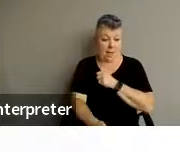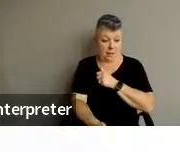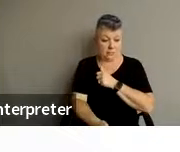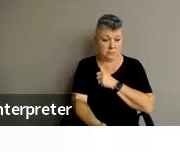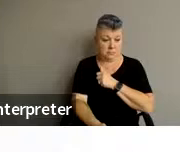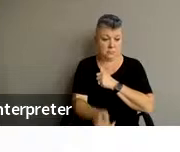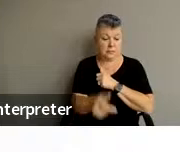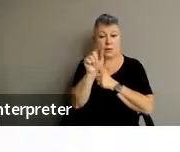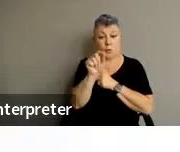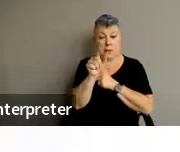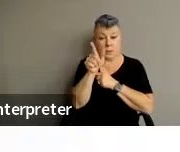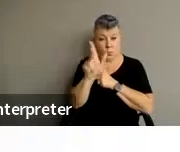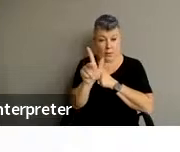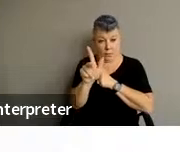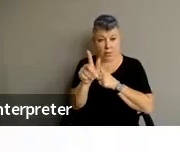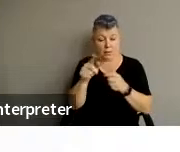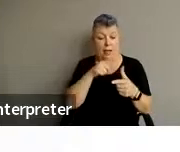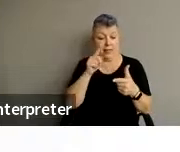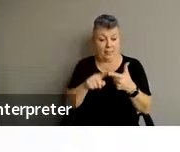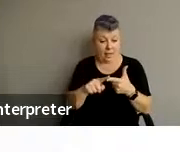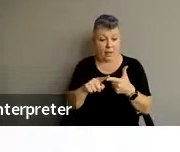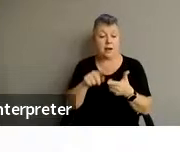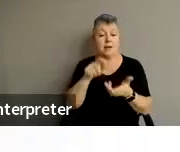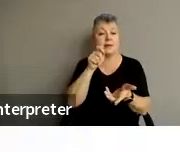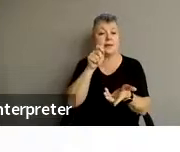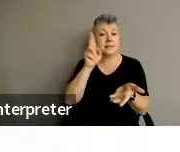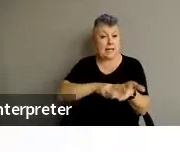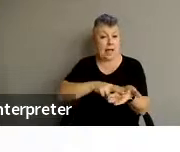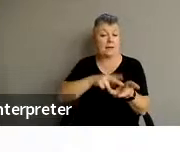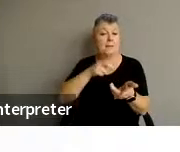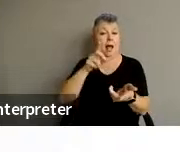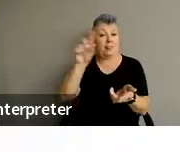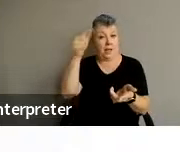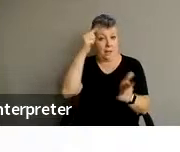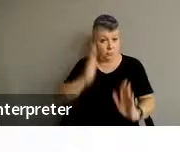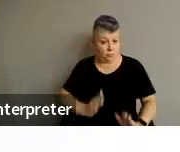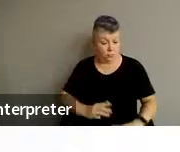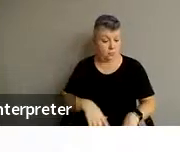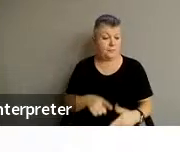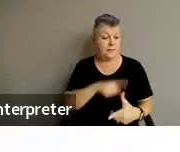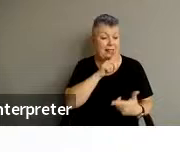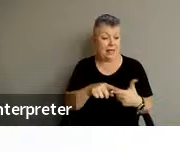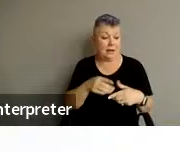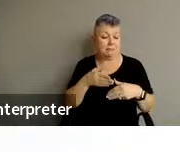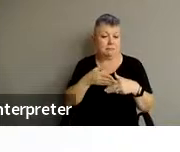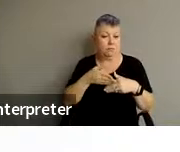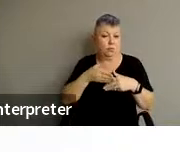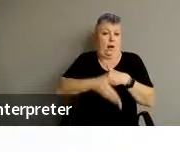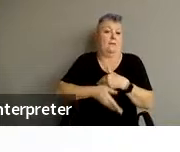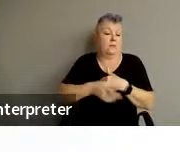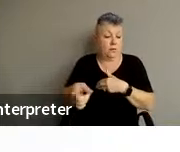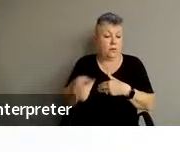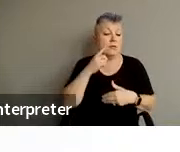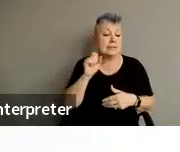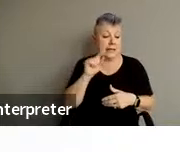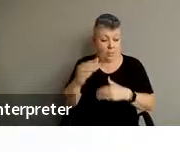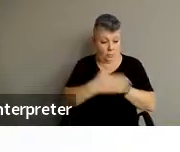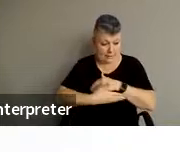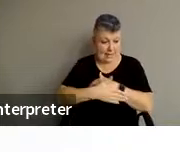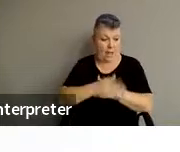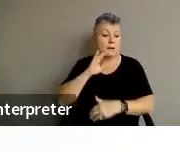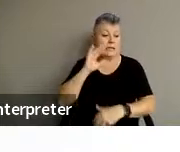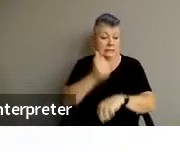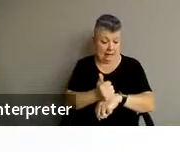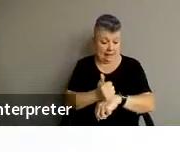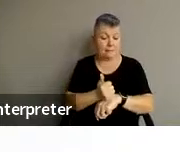signed by Governor Parson. Soon after that, St. Louis County also enacted a similar property tax freeze for seniors. So this